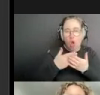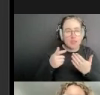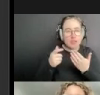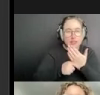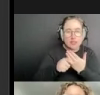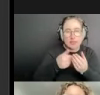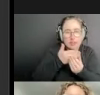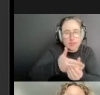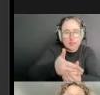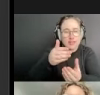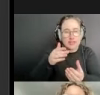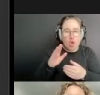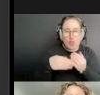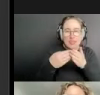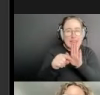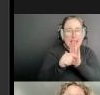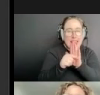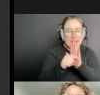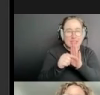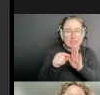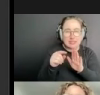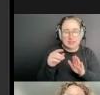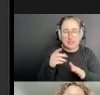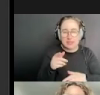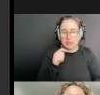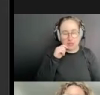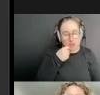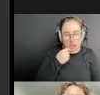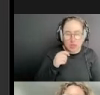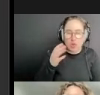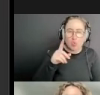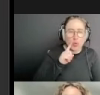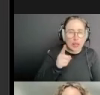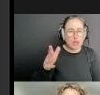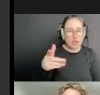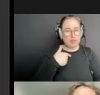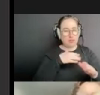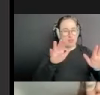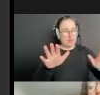newspaper, everything. So to me, that was just gold. So that's how I got